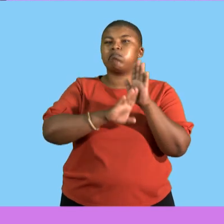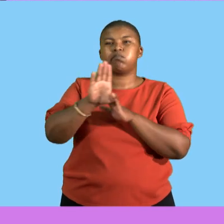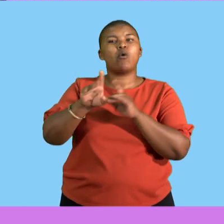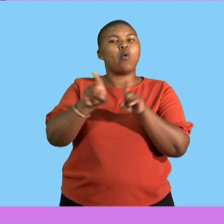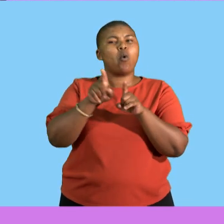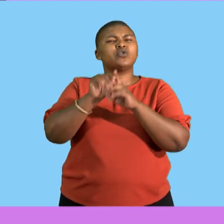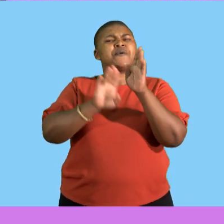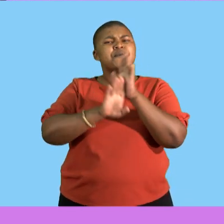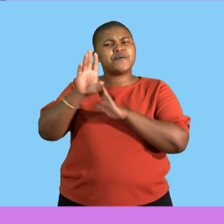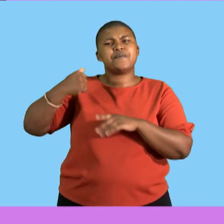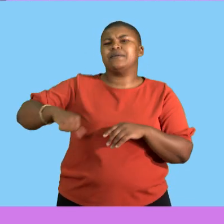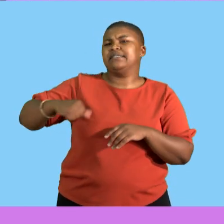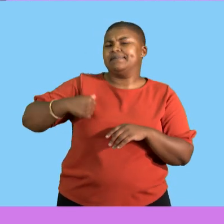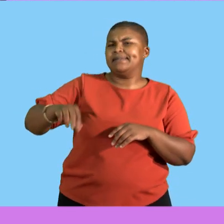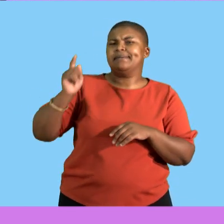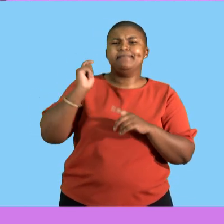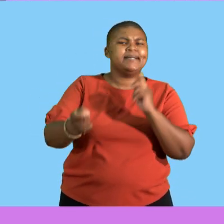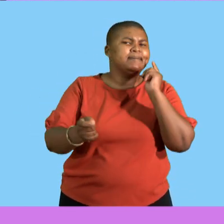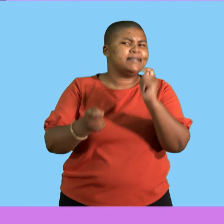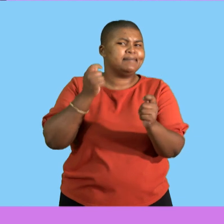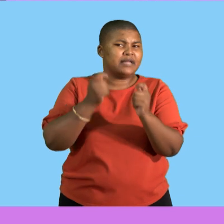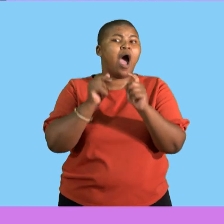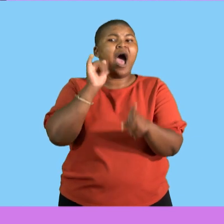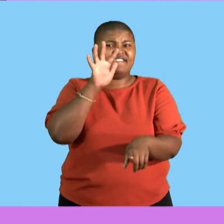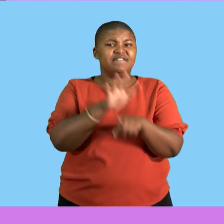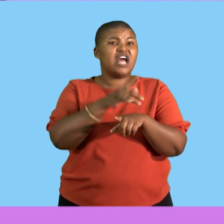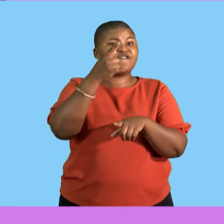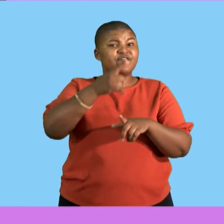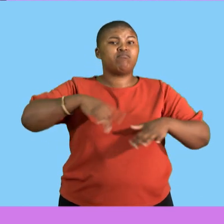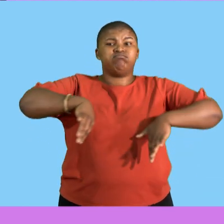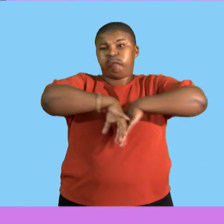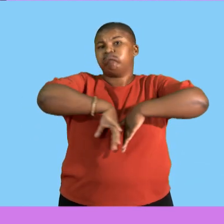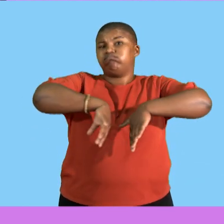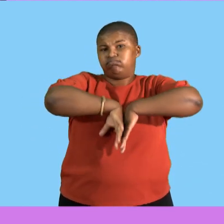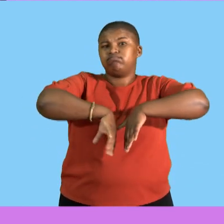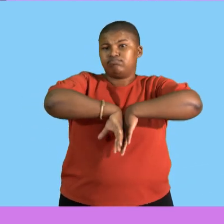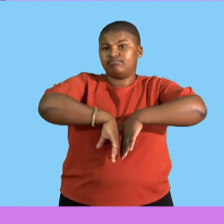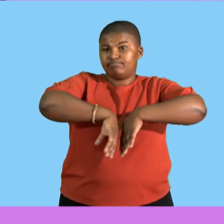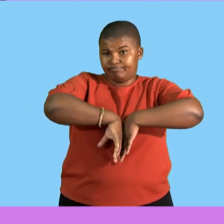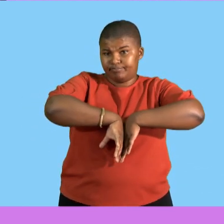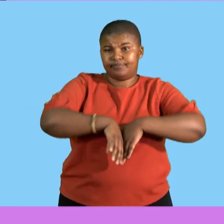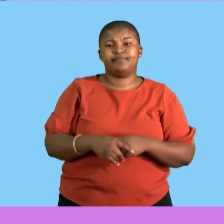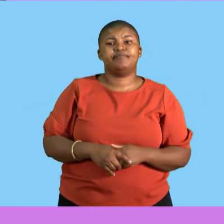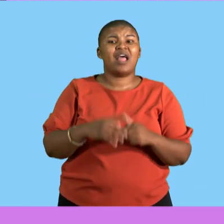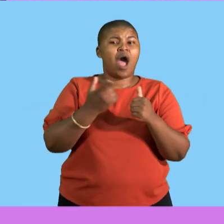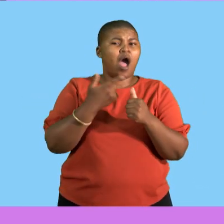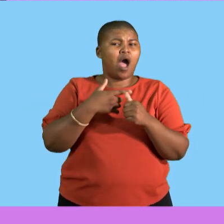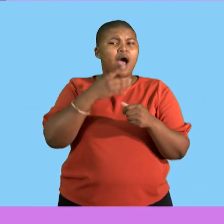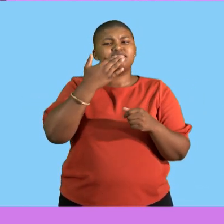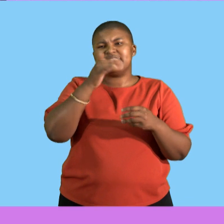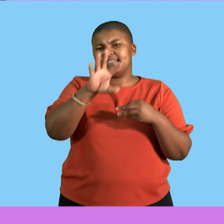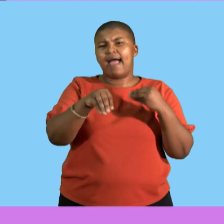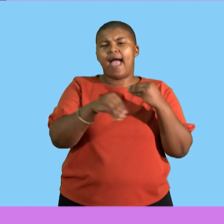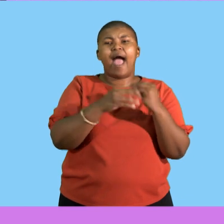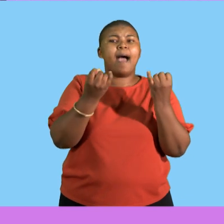and increase in municipal rates and fees will have on his disposable income. Calculate the